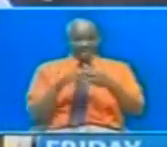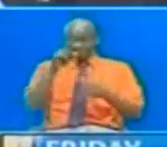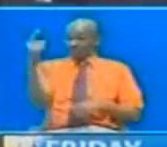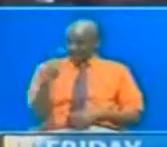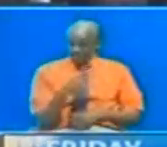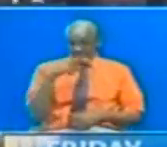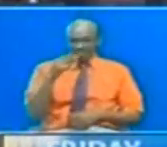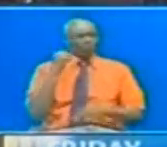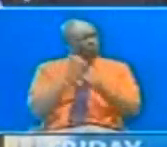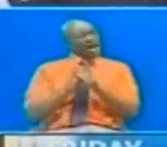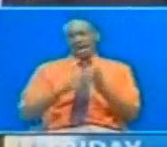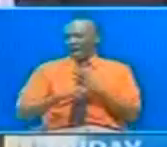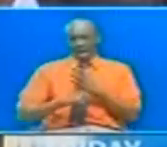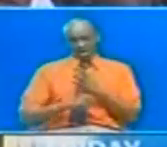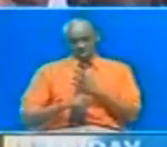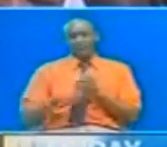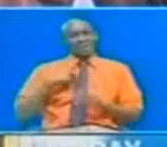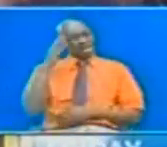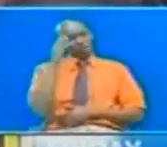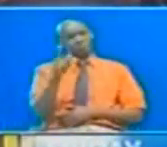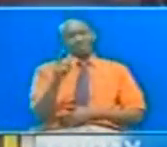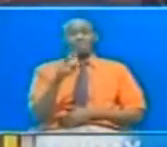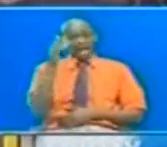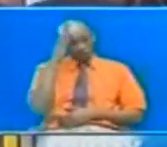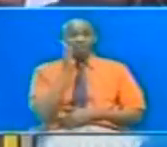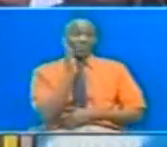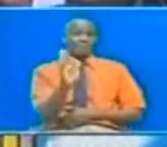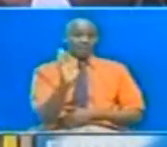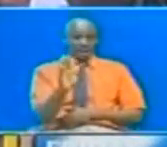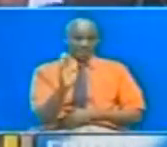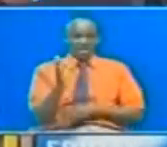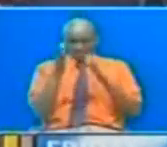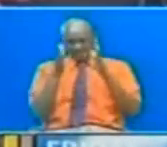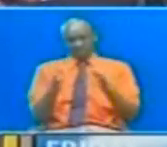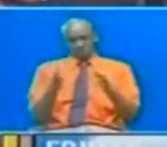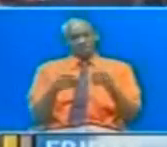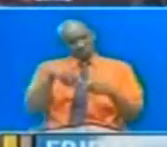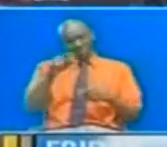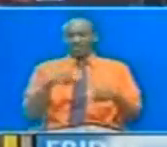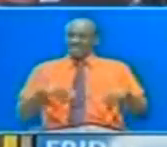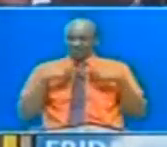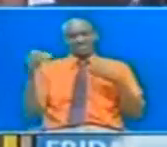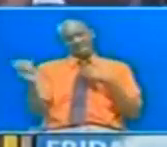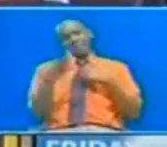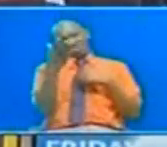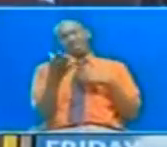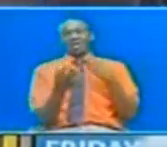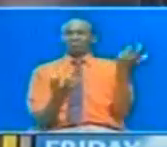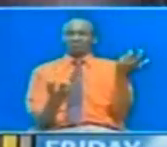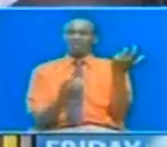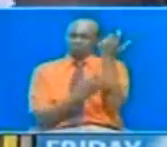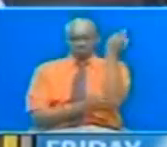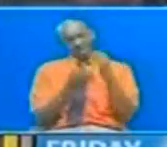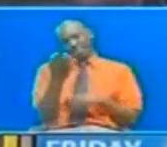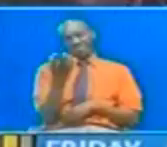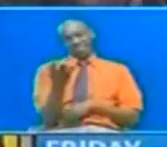came, he was a hardworking boy. I know the mother to be somebody who is living in the slums around this place.